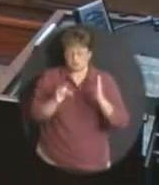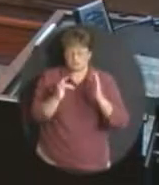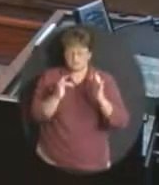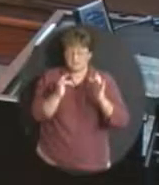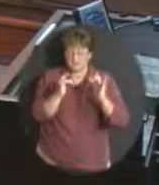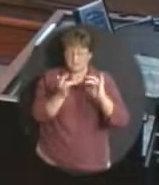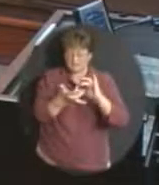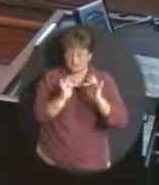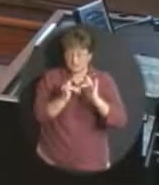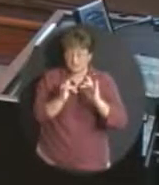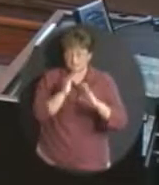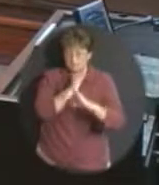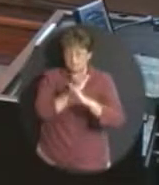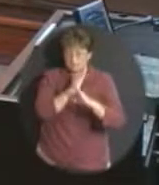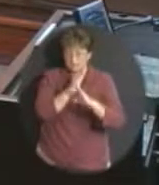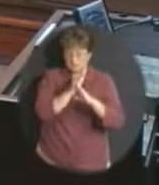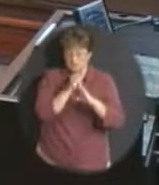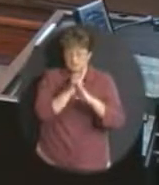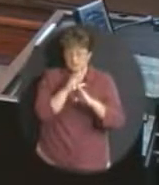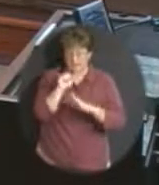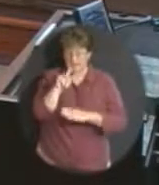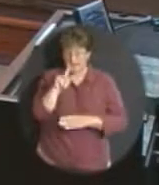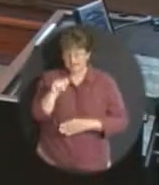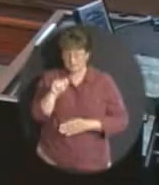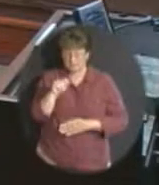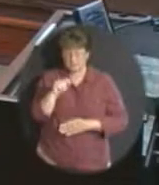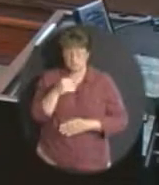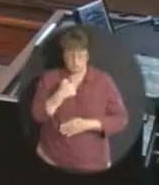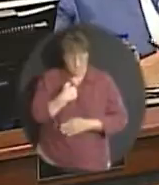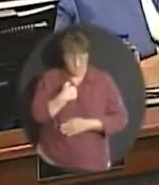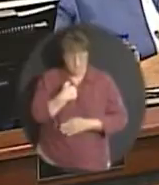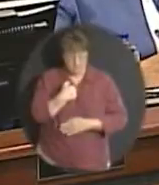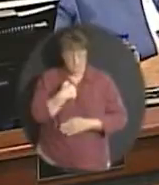CIPA. All right, we have a motion